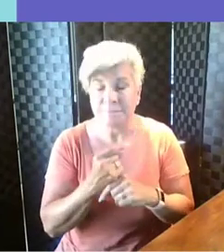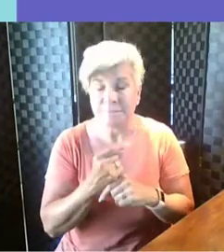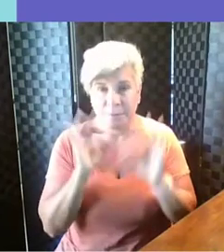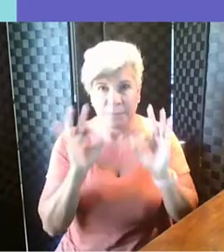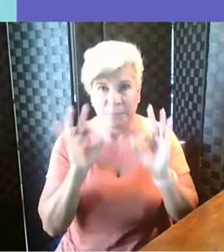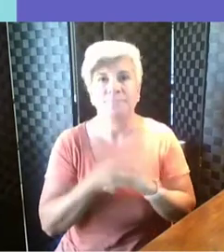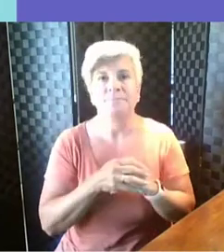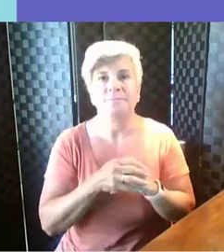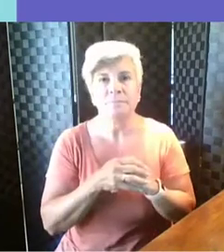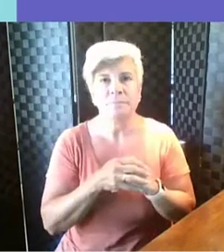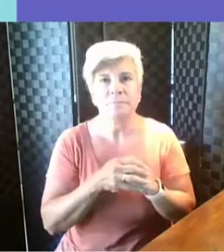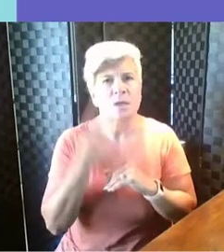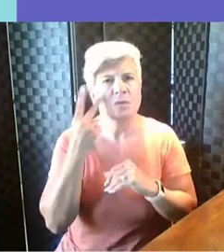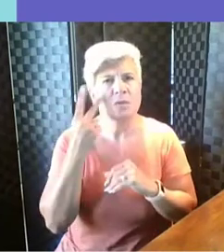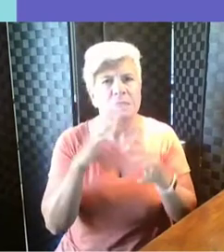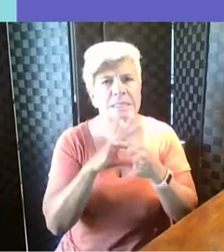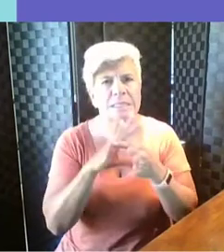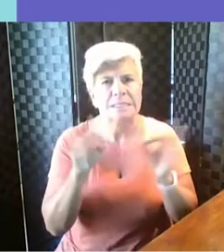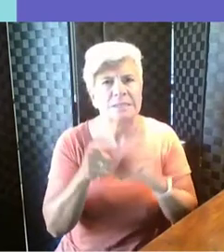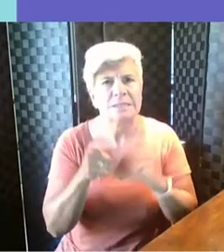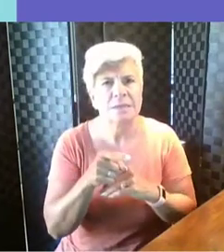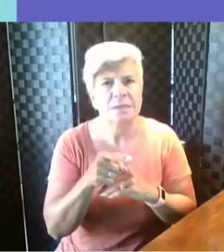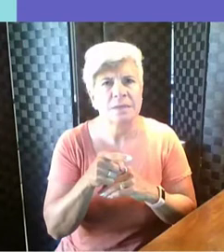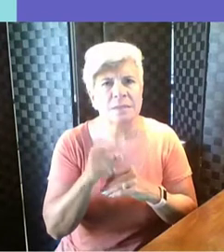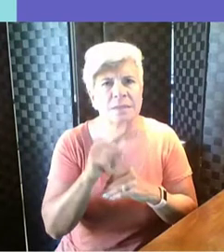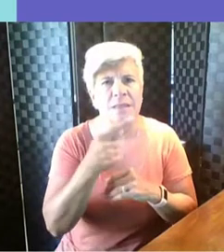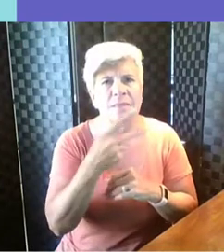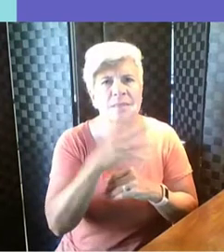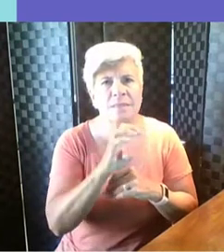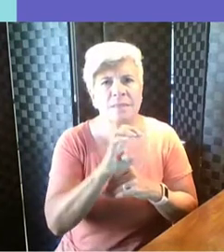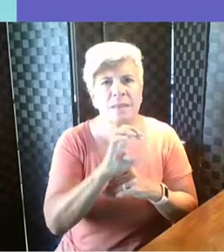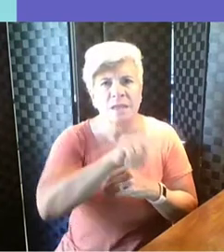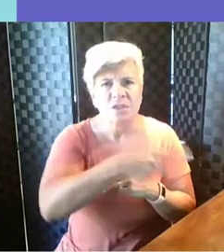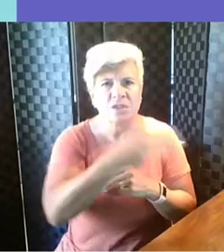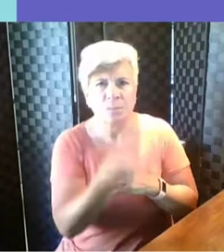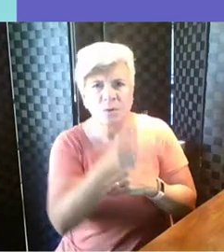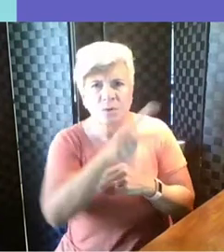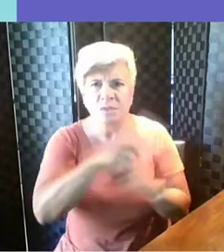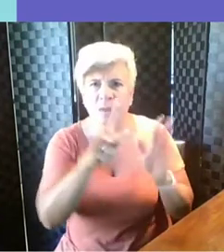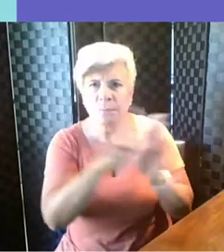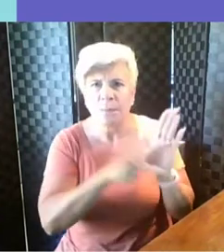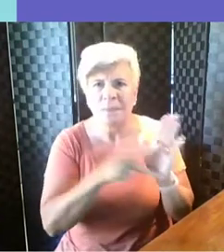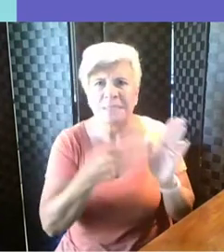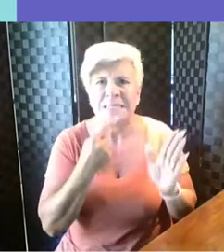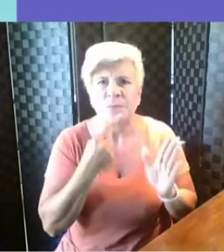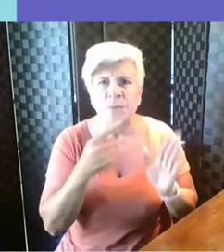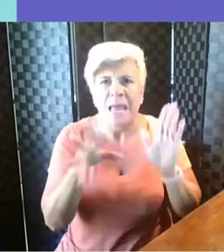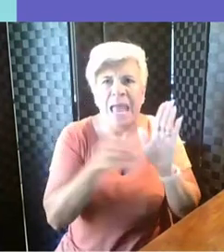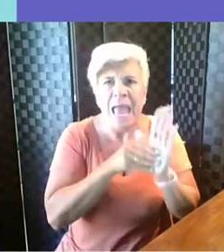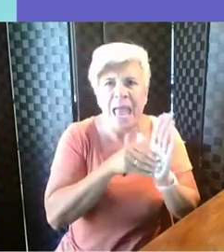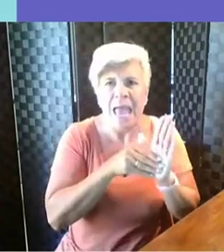Perfect. Okay, so look at this sentence right here. It says the commutative property tells us that we can add numbers